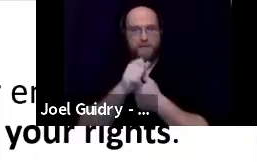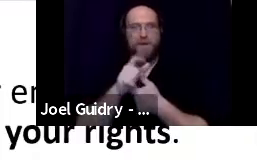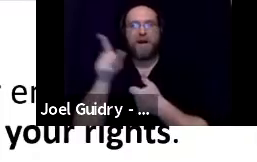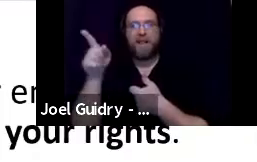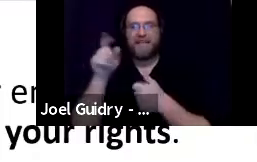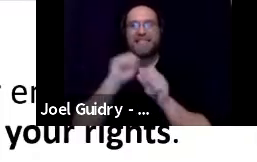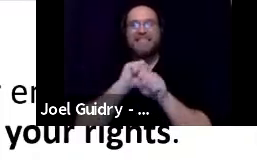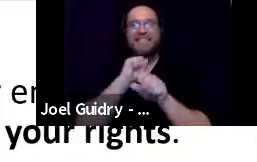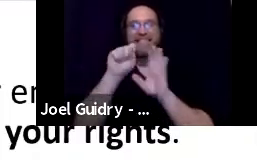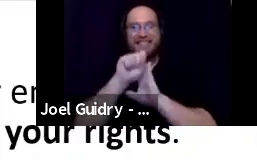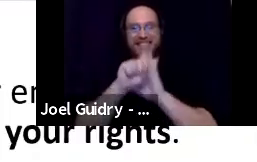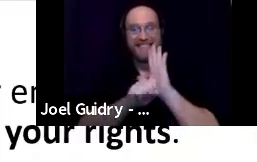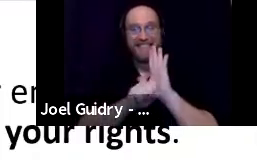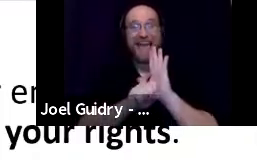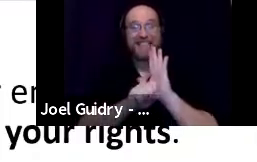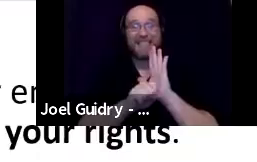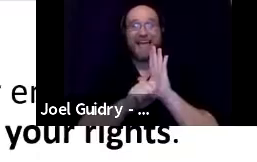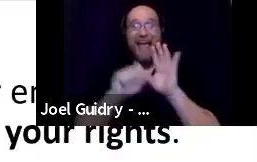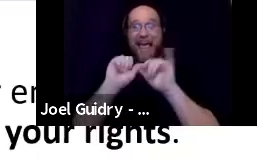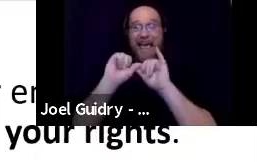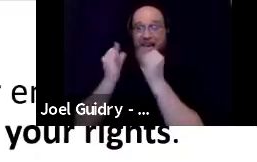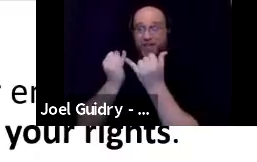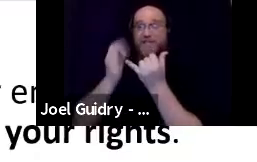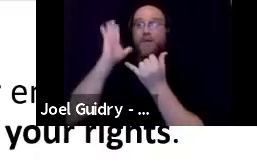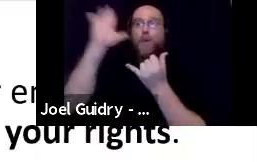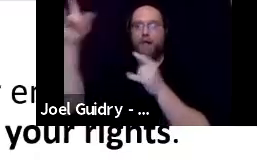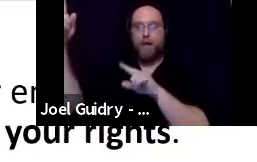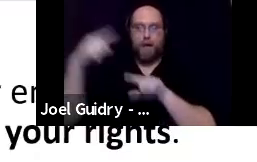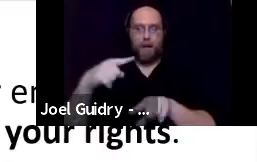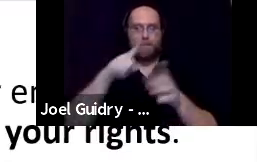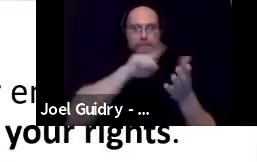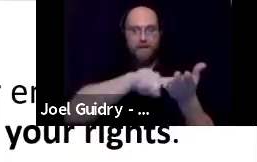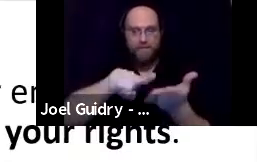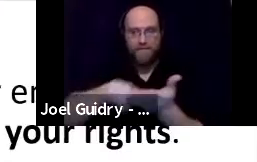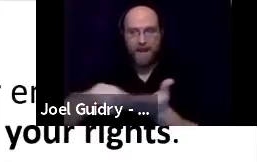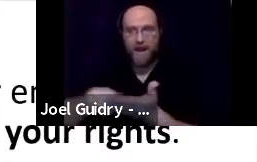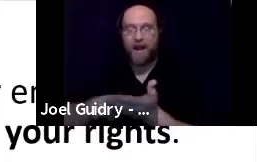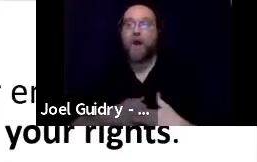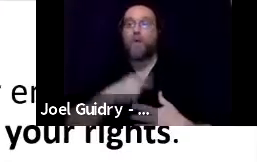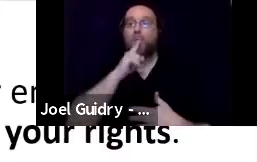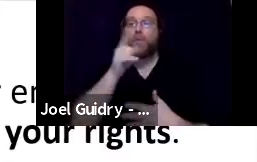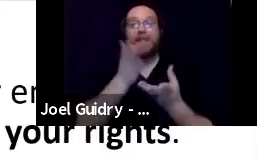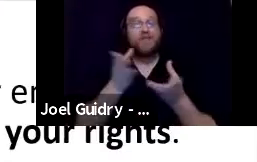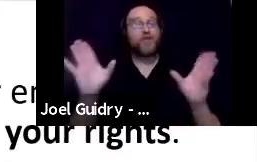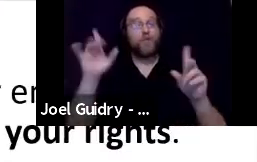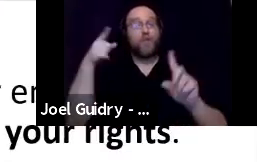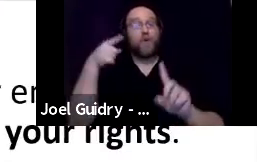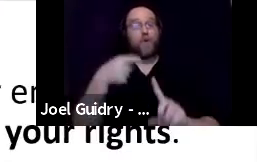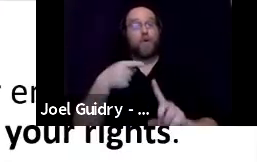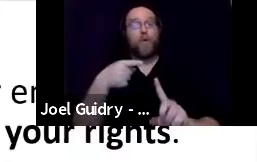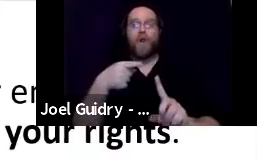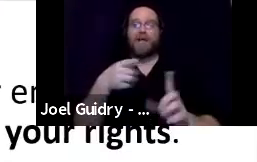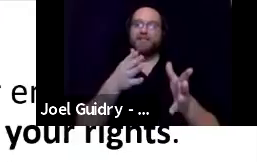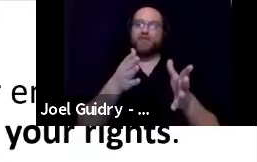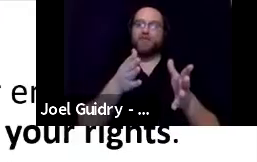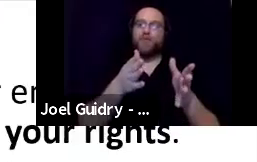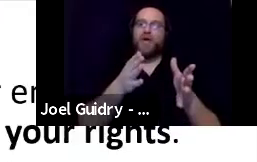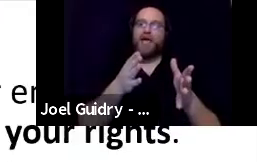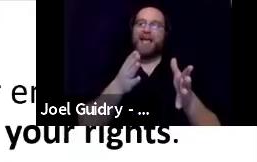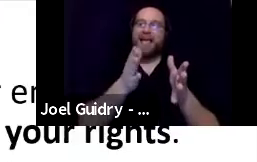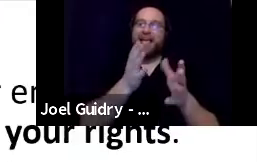to investigate. The overall goal is to get the district to comply with the L&I